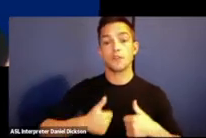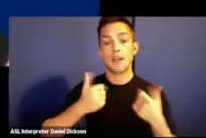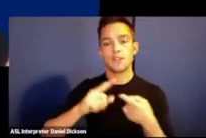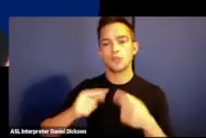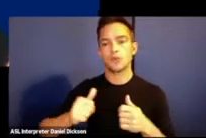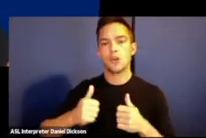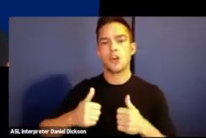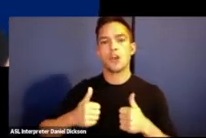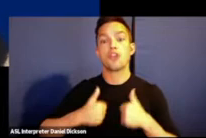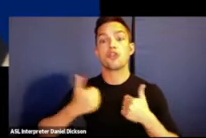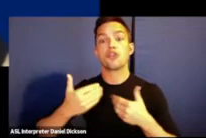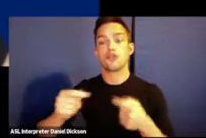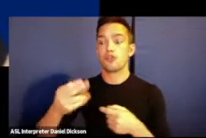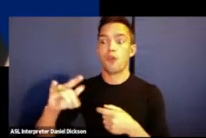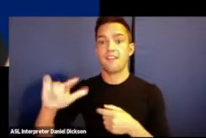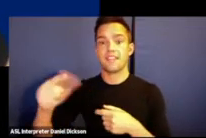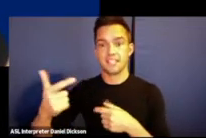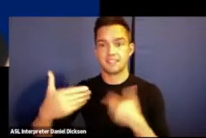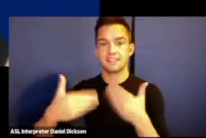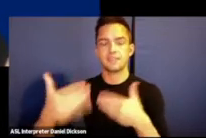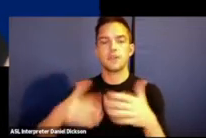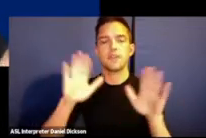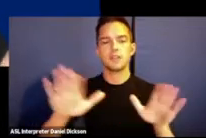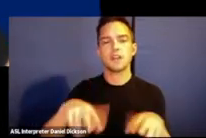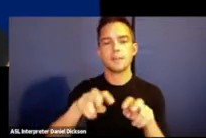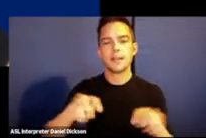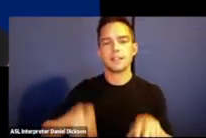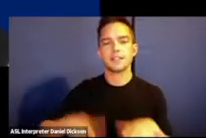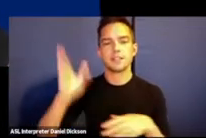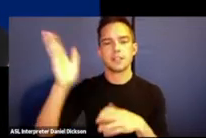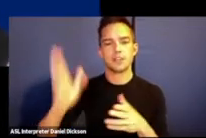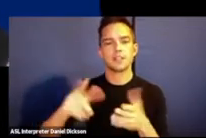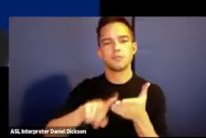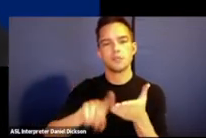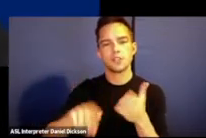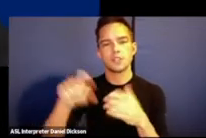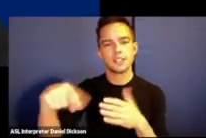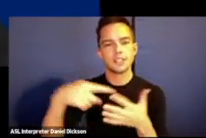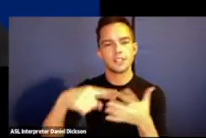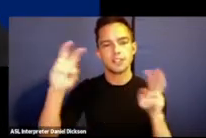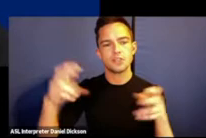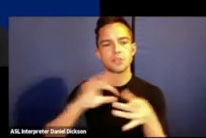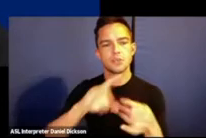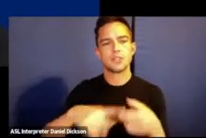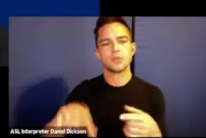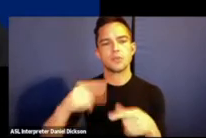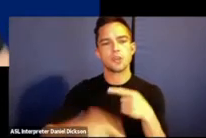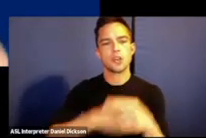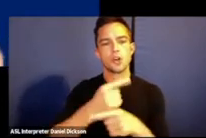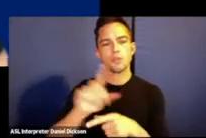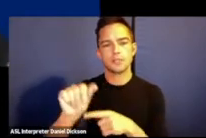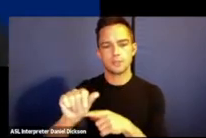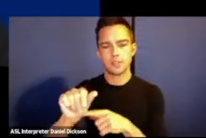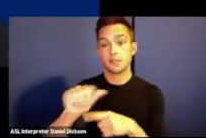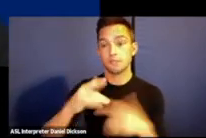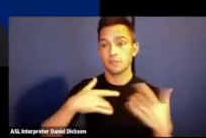We have an outstanding lineup of speakers and panels that will explore research needs and issues related to global disabilities, and I'm